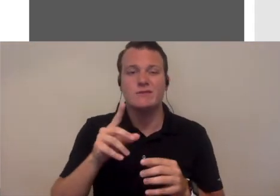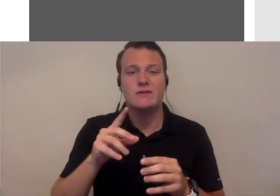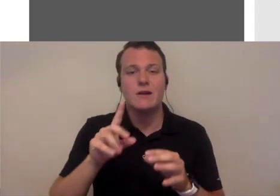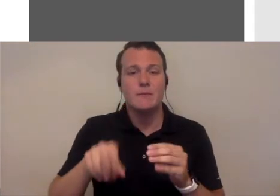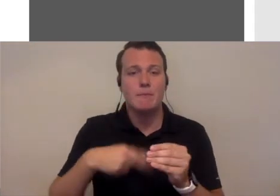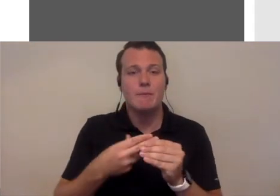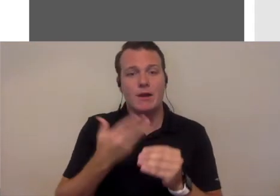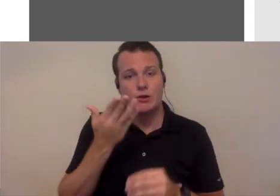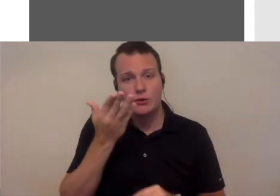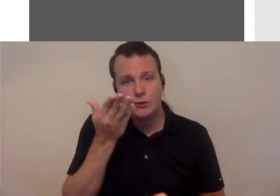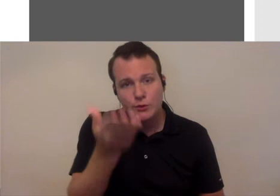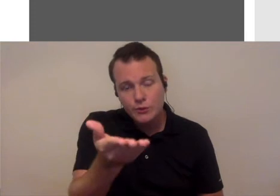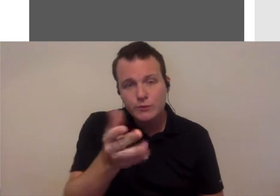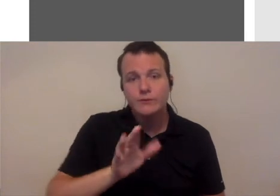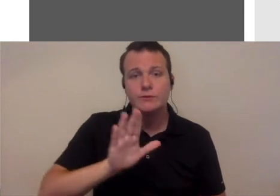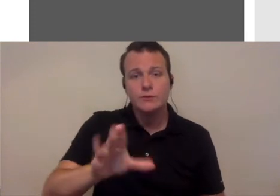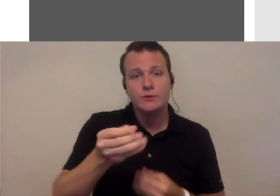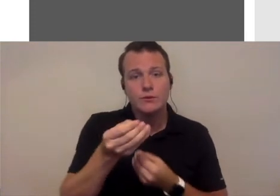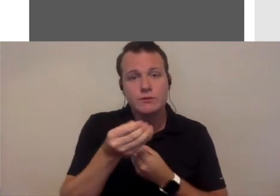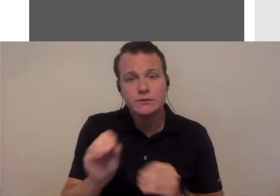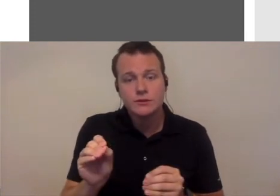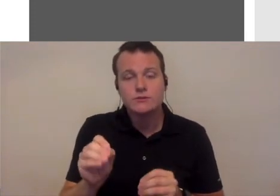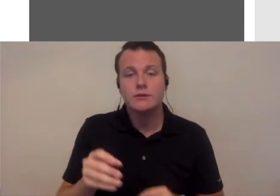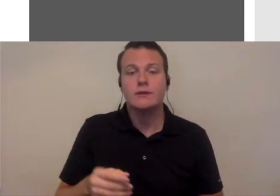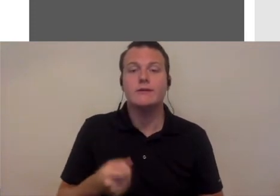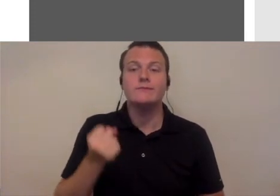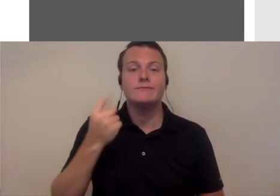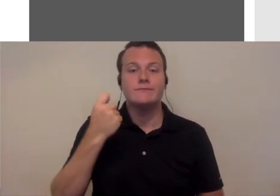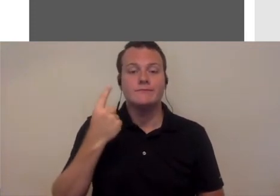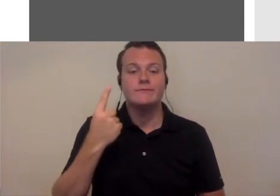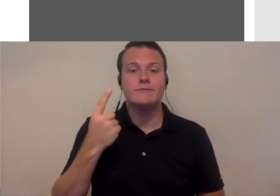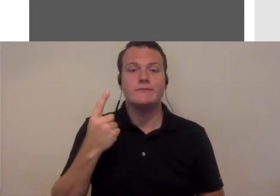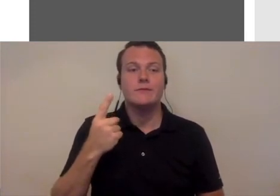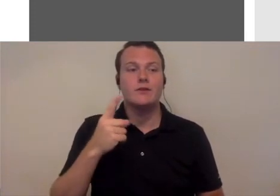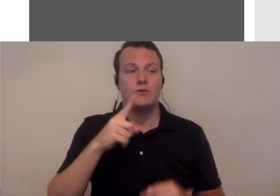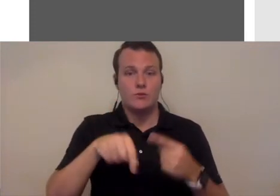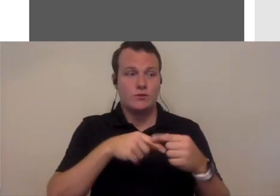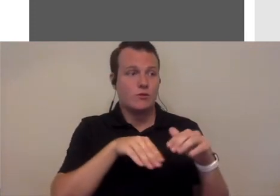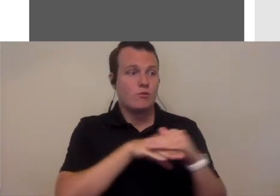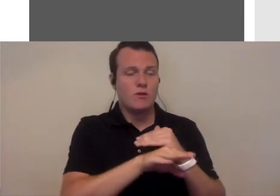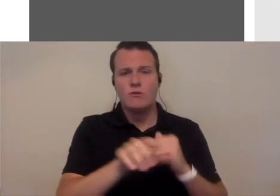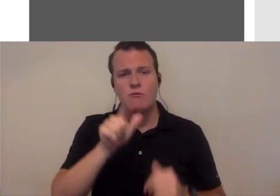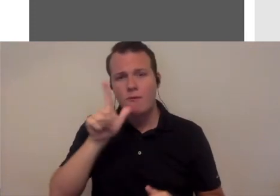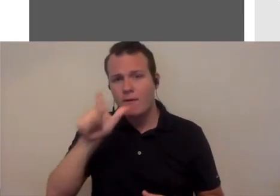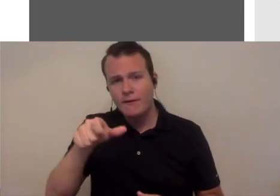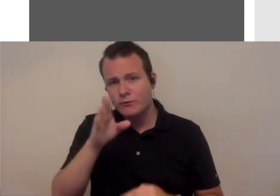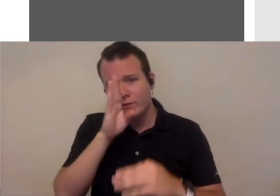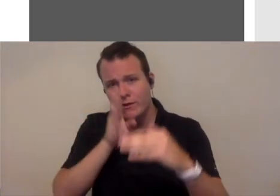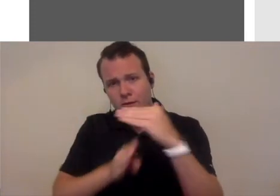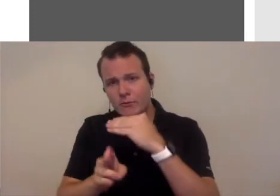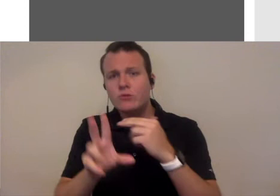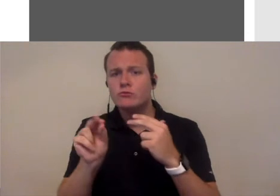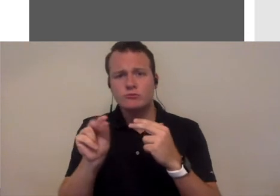one time where you want to go into a place and you don't have to be humble. You want to talk about yourself.